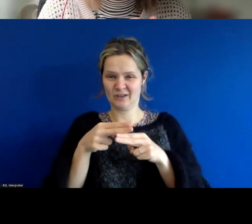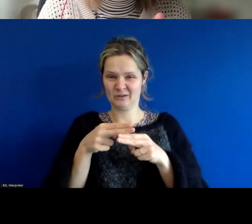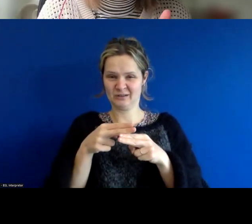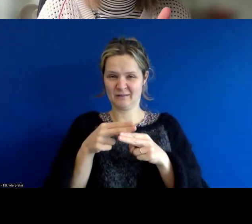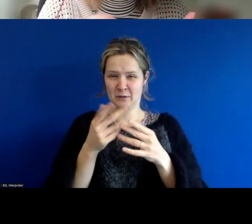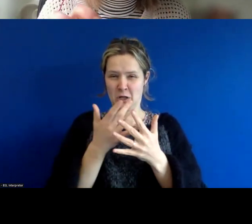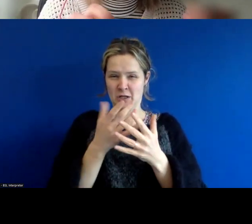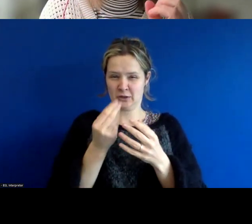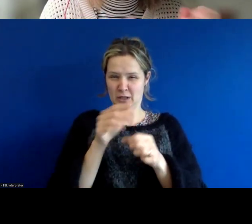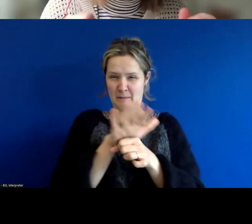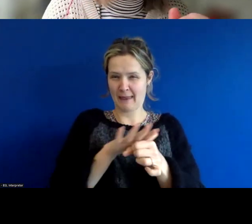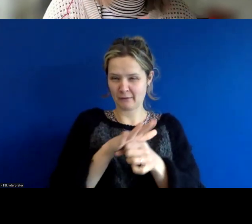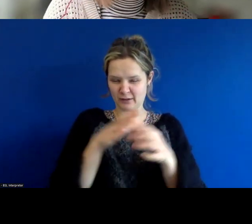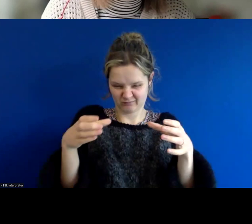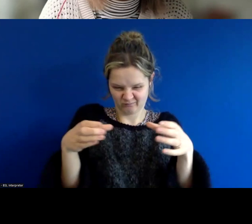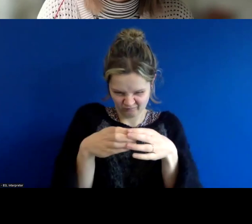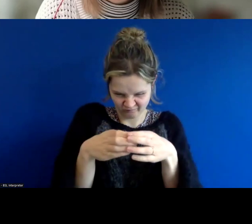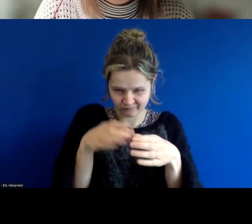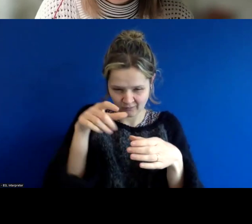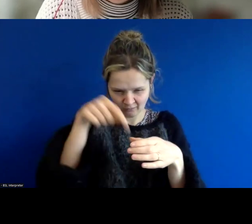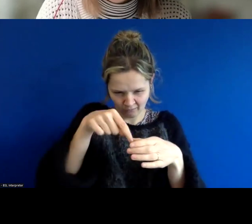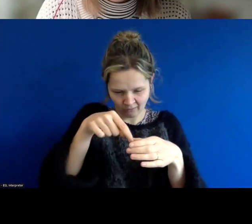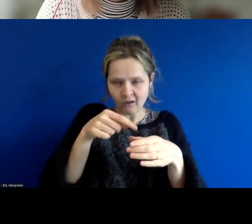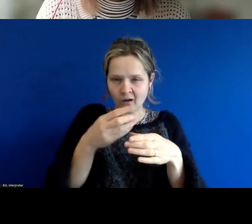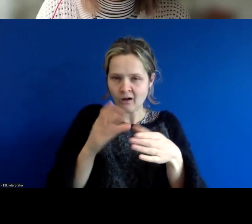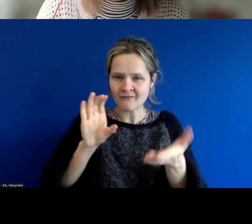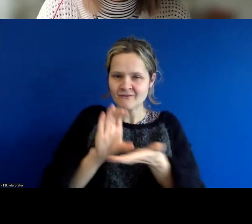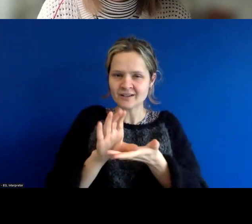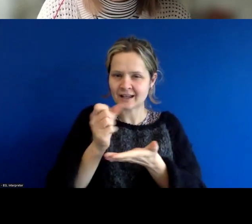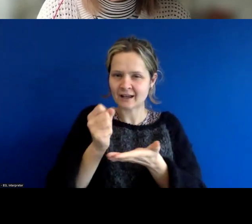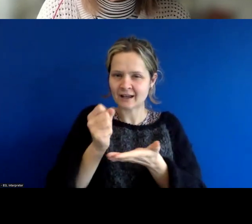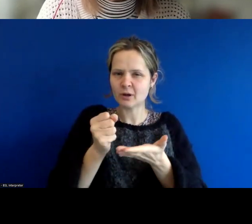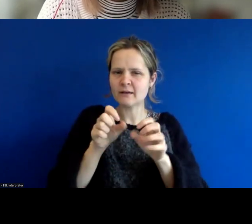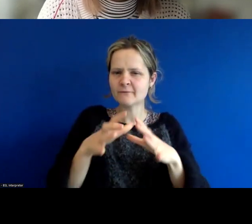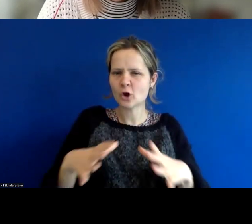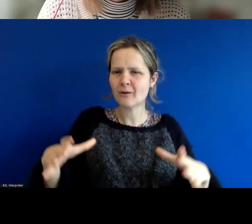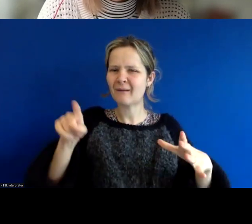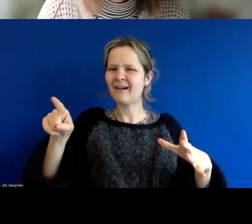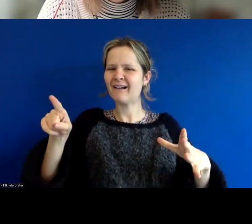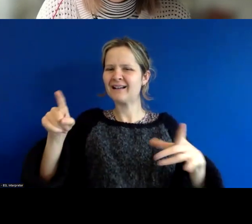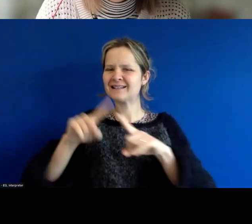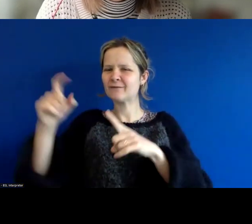city, and as you move out, different areas have obviously got potentially less funding.